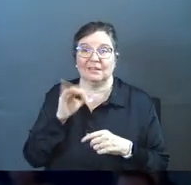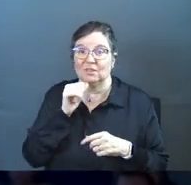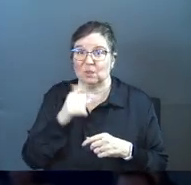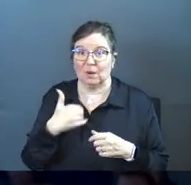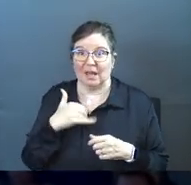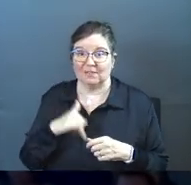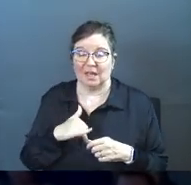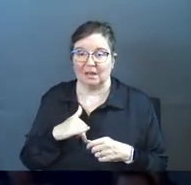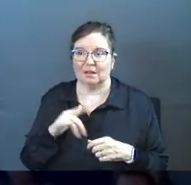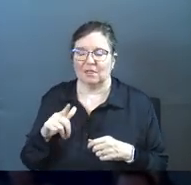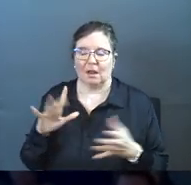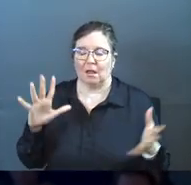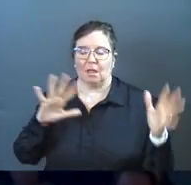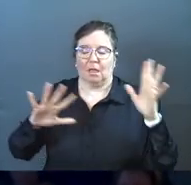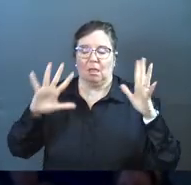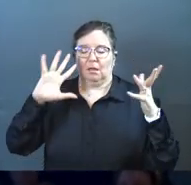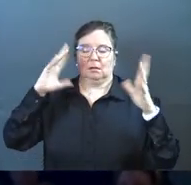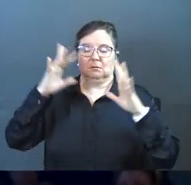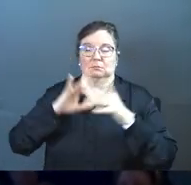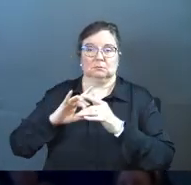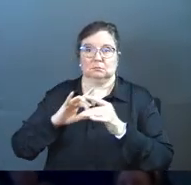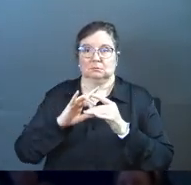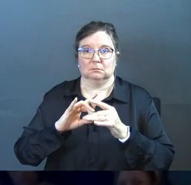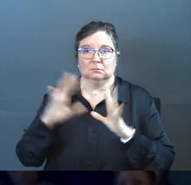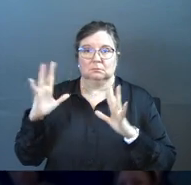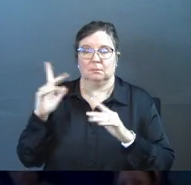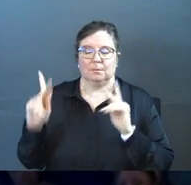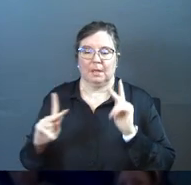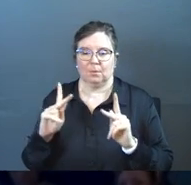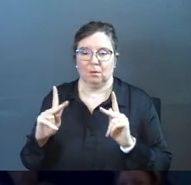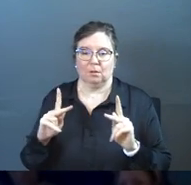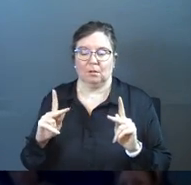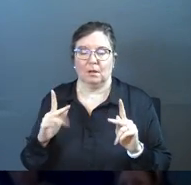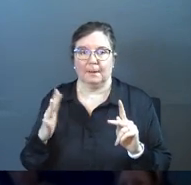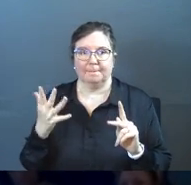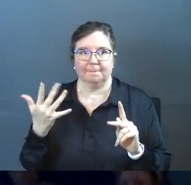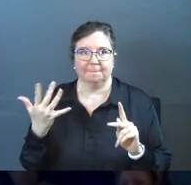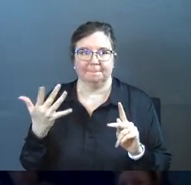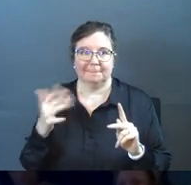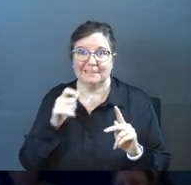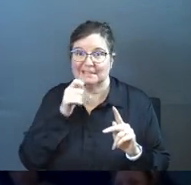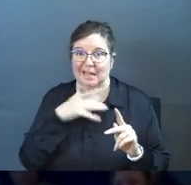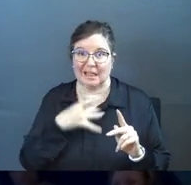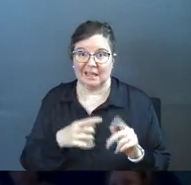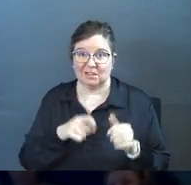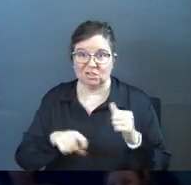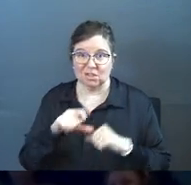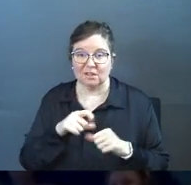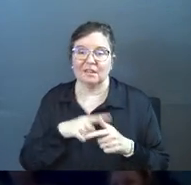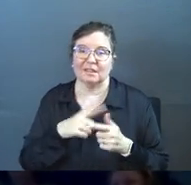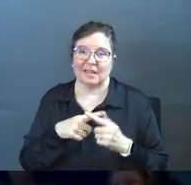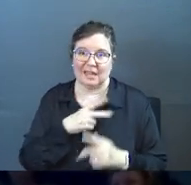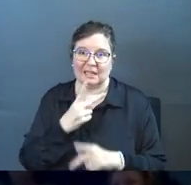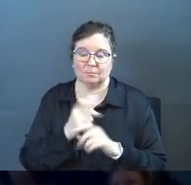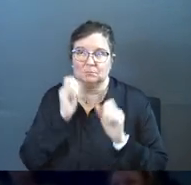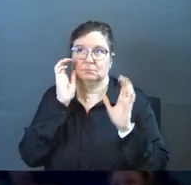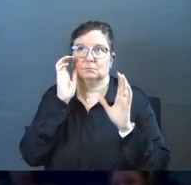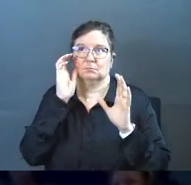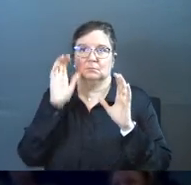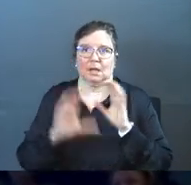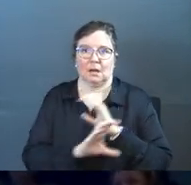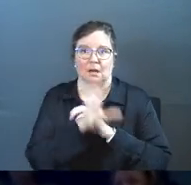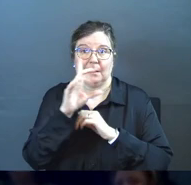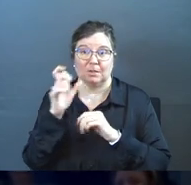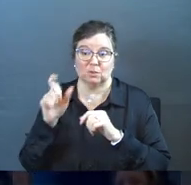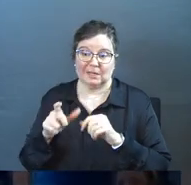if you don't have that disunity in the family, people not liking each other, that keeps you up at night because